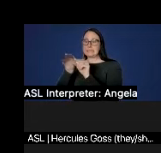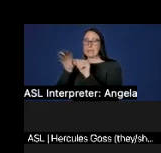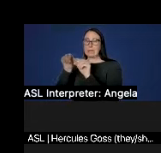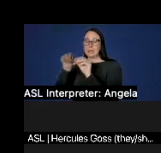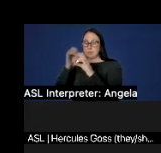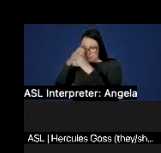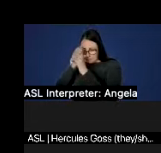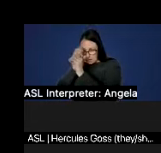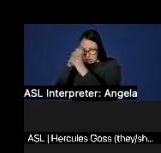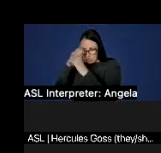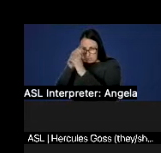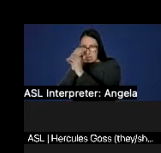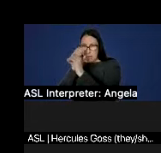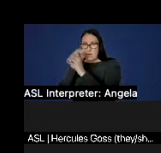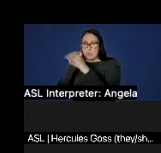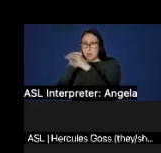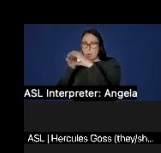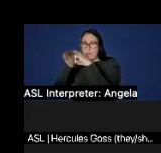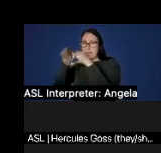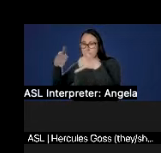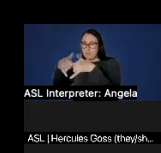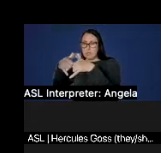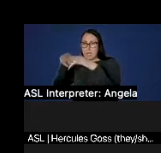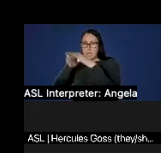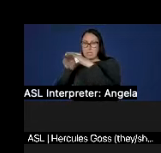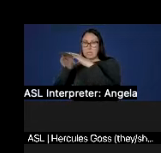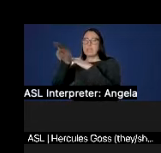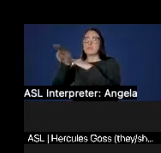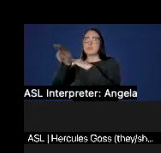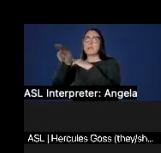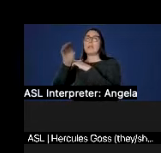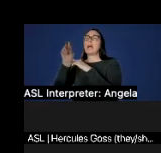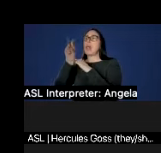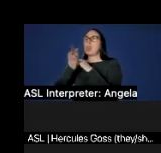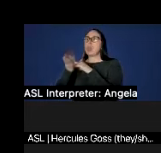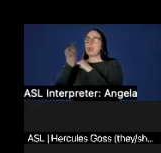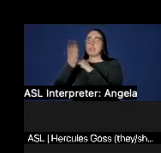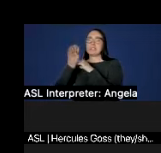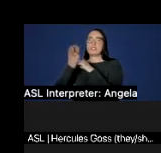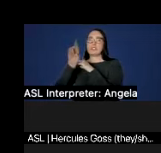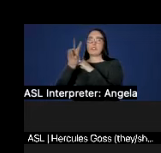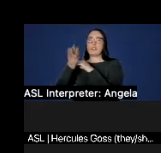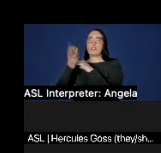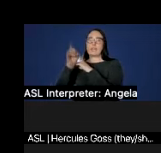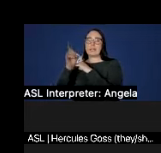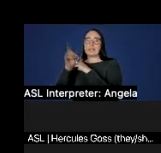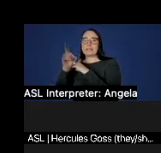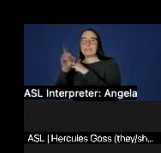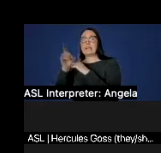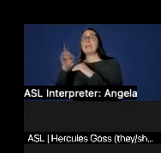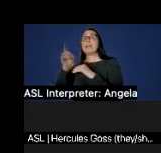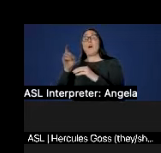the tissues of the vagina as well as the cervix. And these injuries are often overlooked